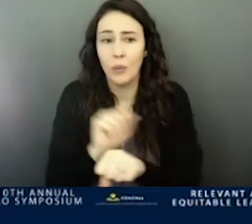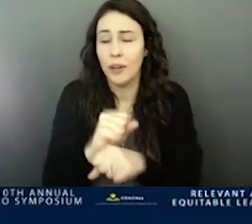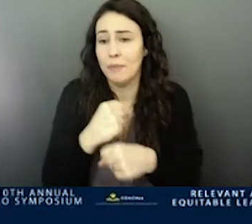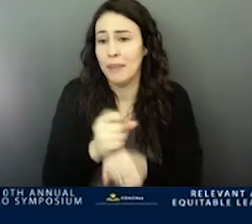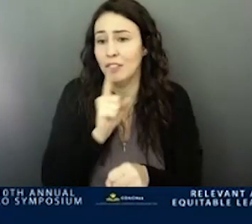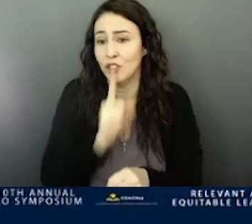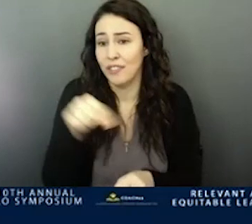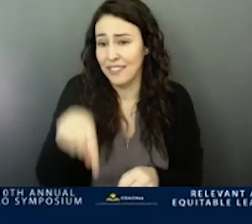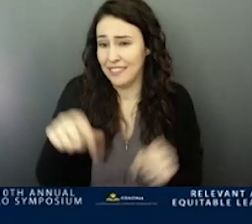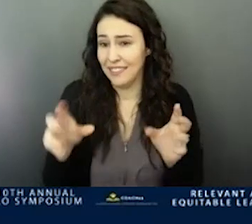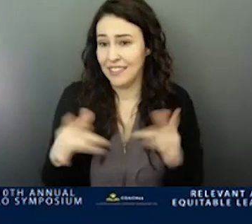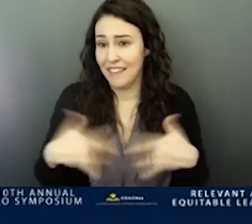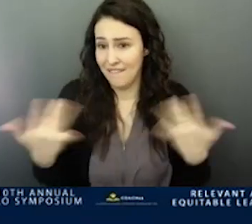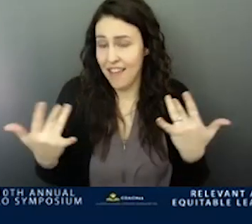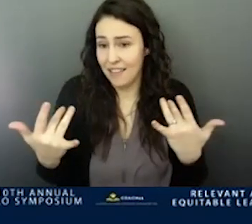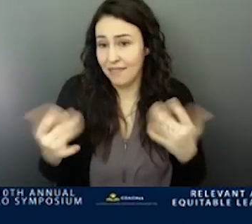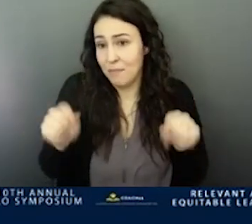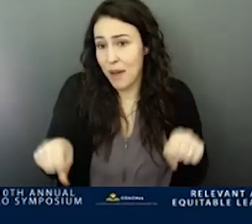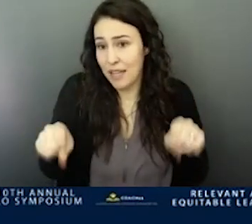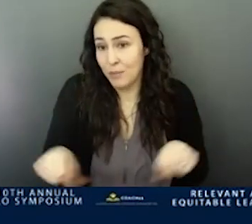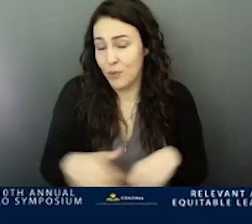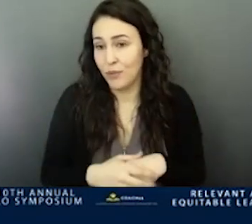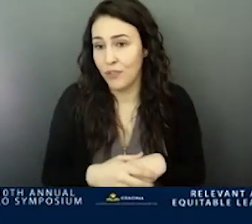happens. I would be remiss to not